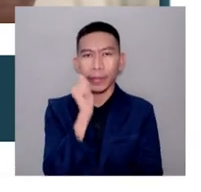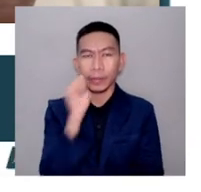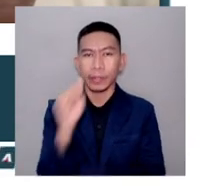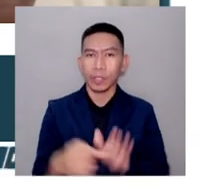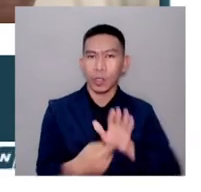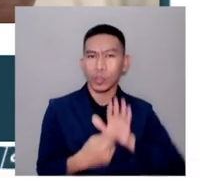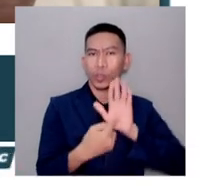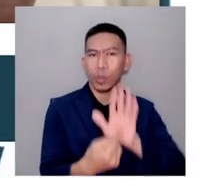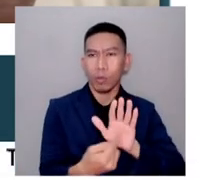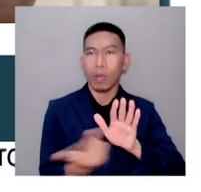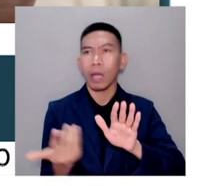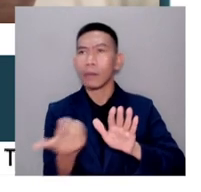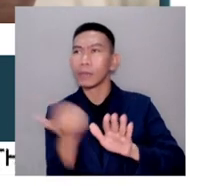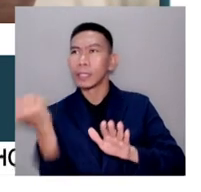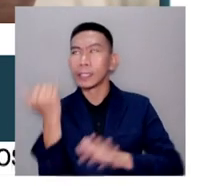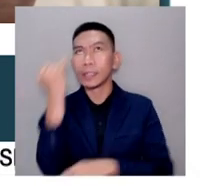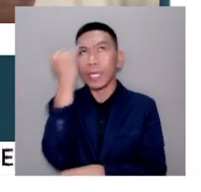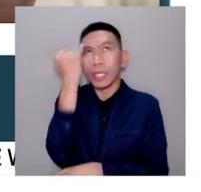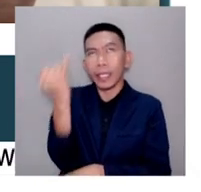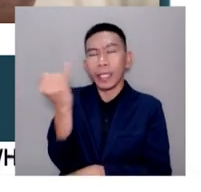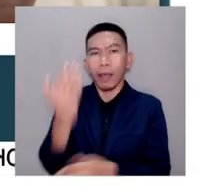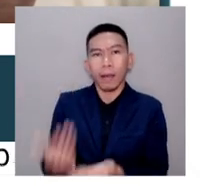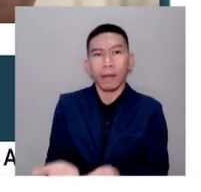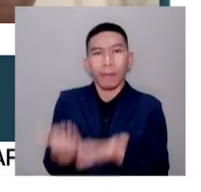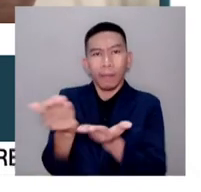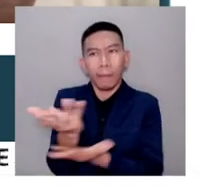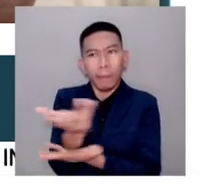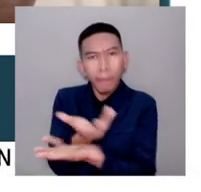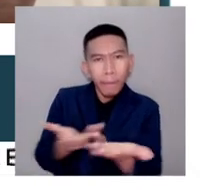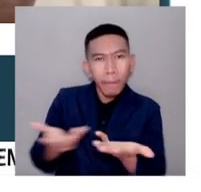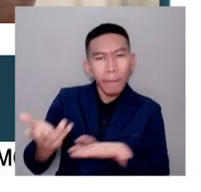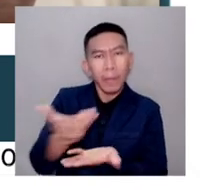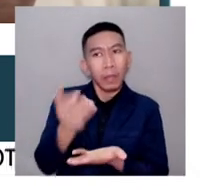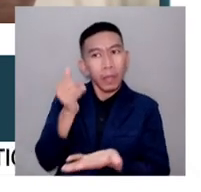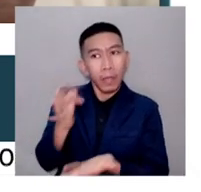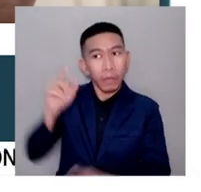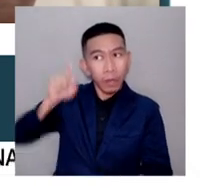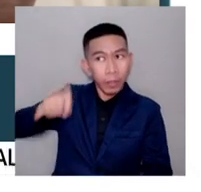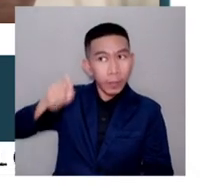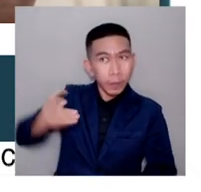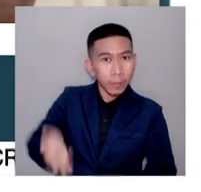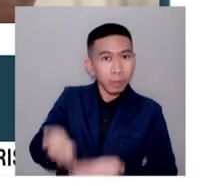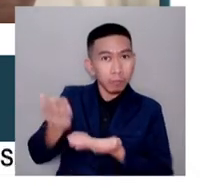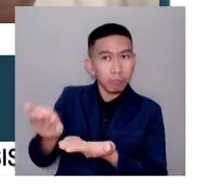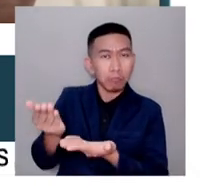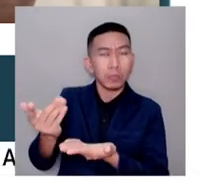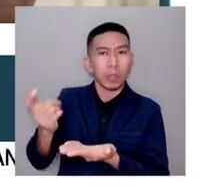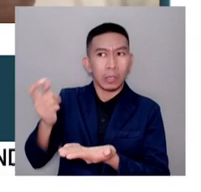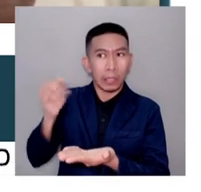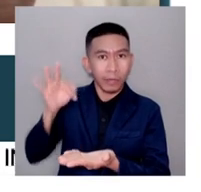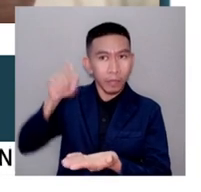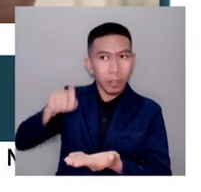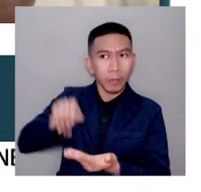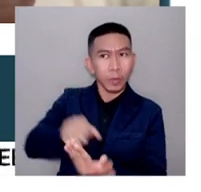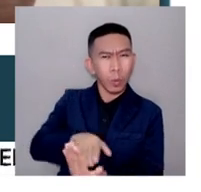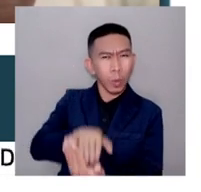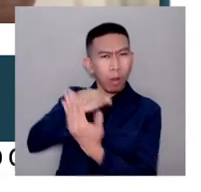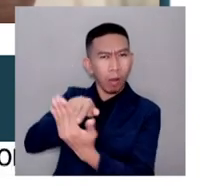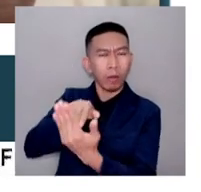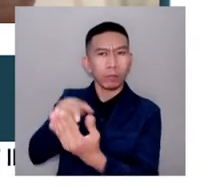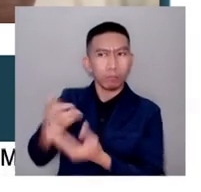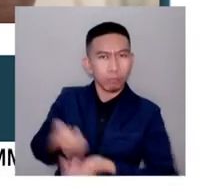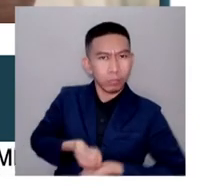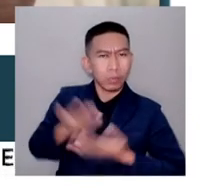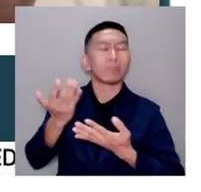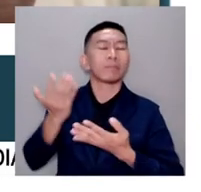alternatives, always proposing alongside whenever it is necessary to oppose, and also capable of cooperating